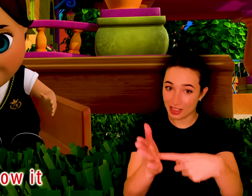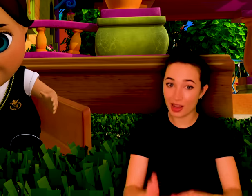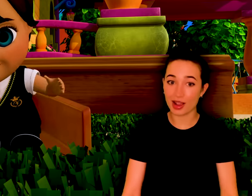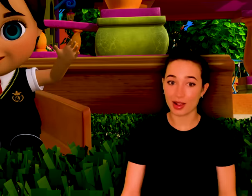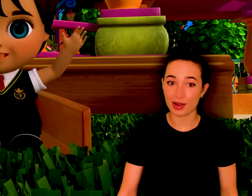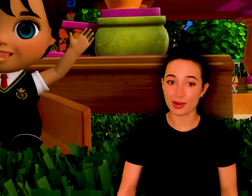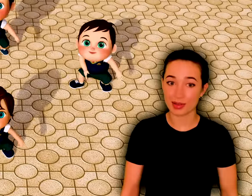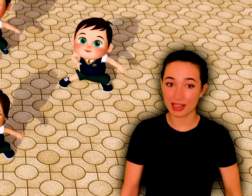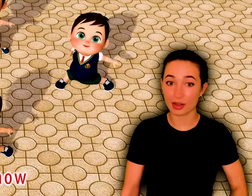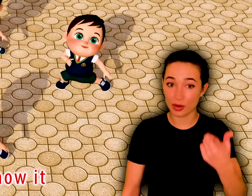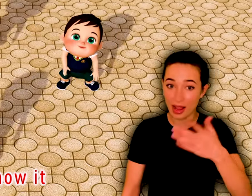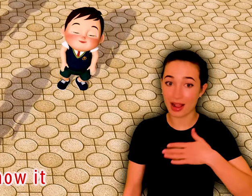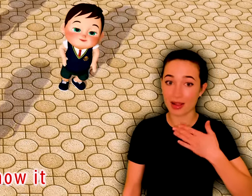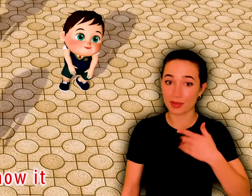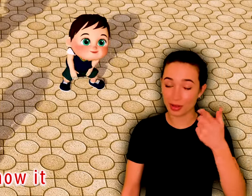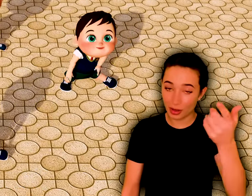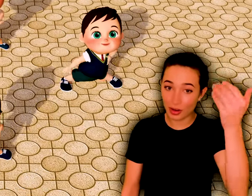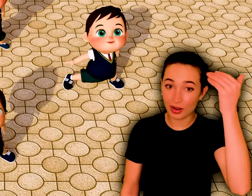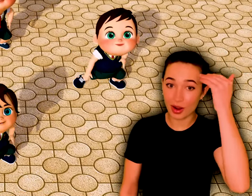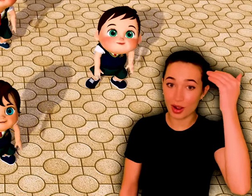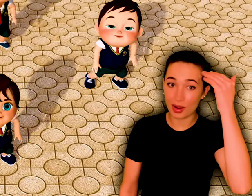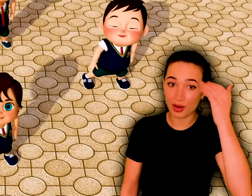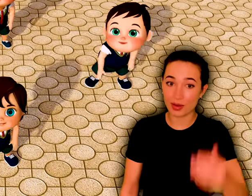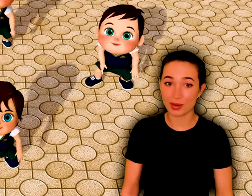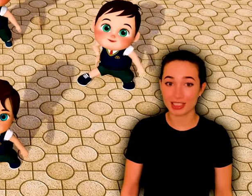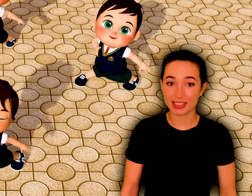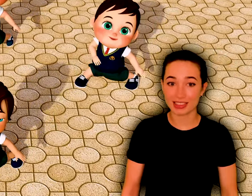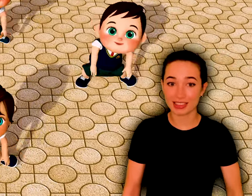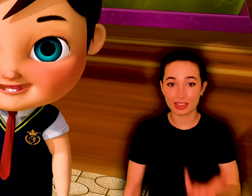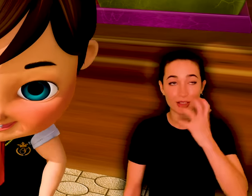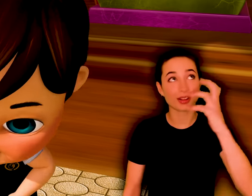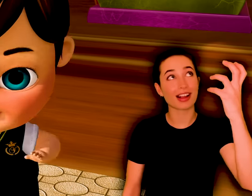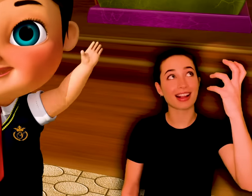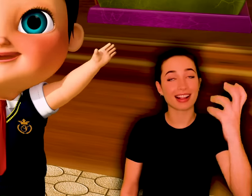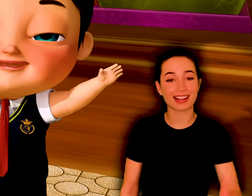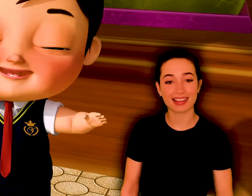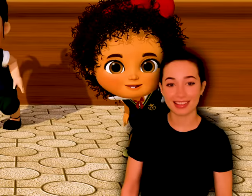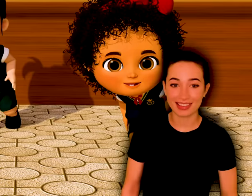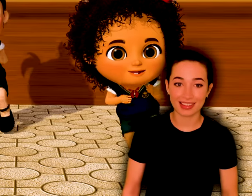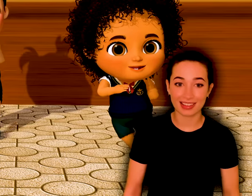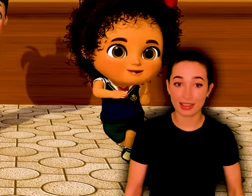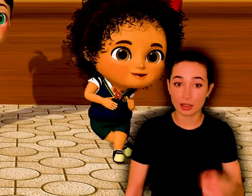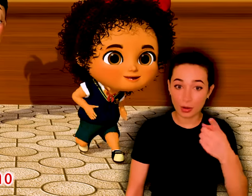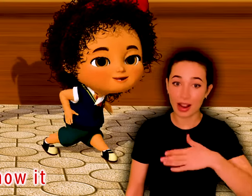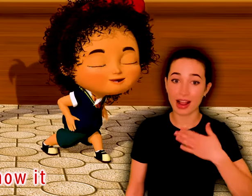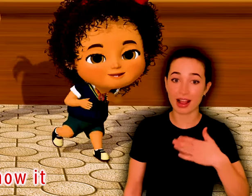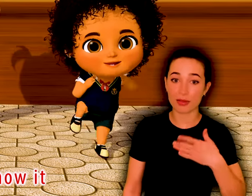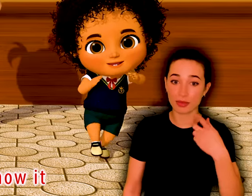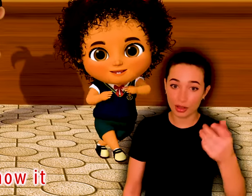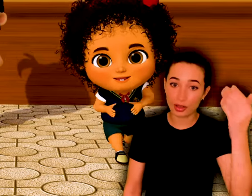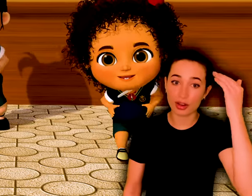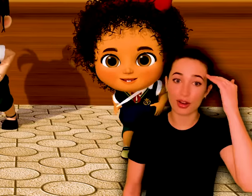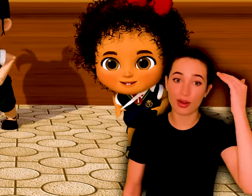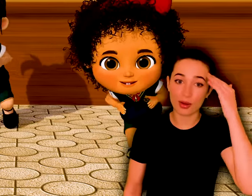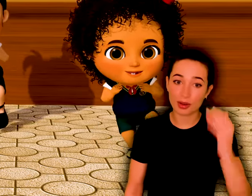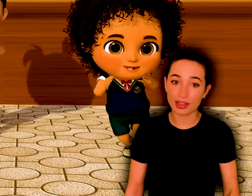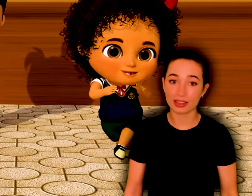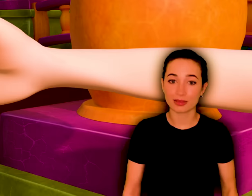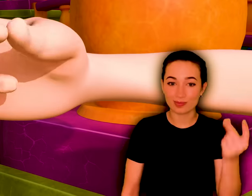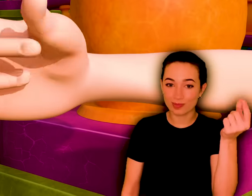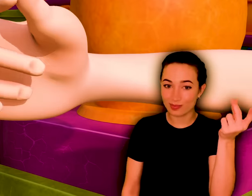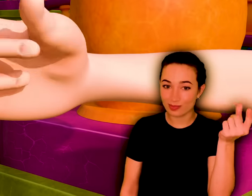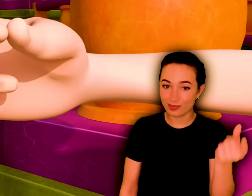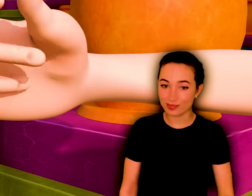really want to show it. If you're happy and you know it, shout hooray. Hooray! If you're happy and you know it, snap